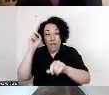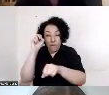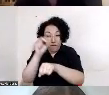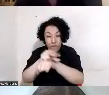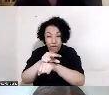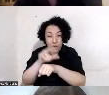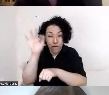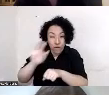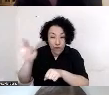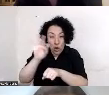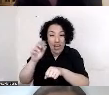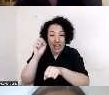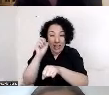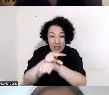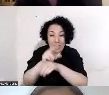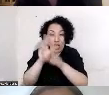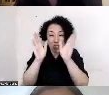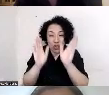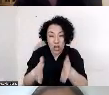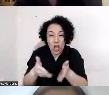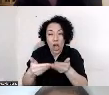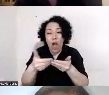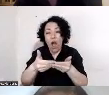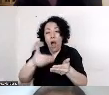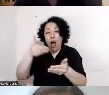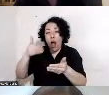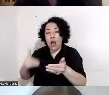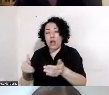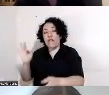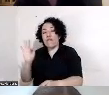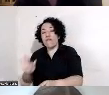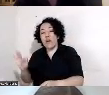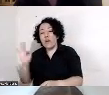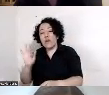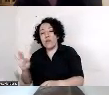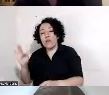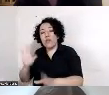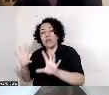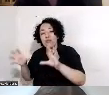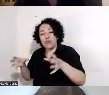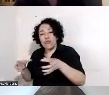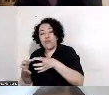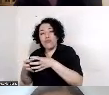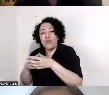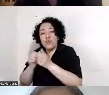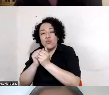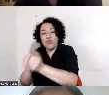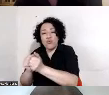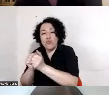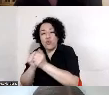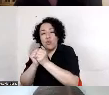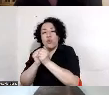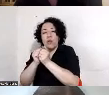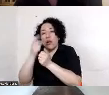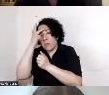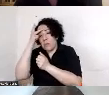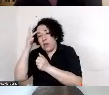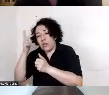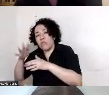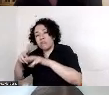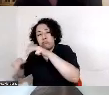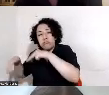altamente competitiva, eles frequentavam uma faculdade comunitária, uma faculdade regional, ou outra faculdade menor e